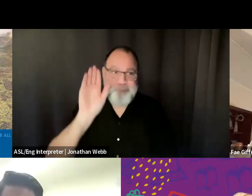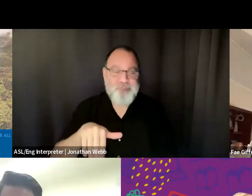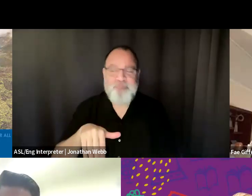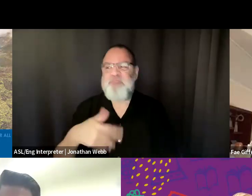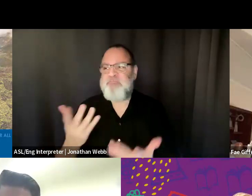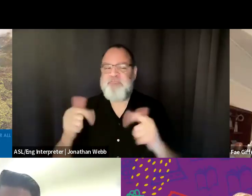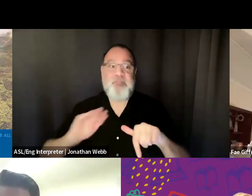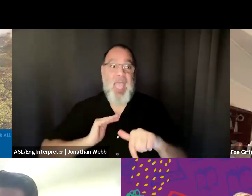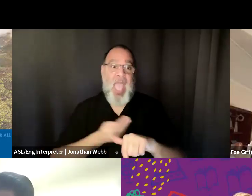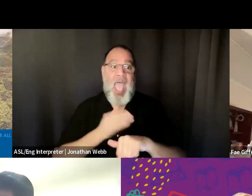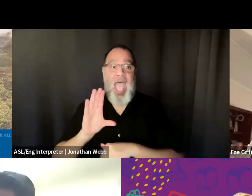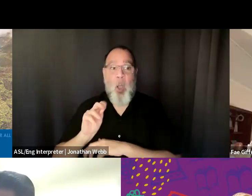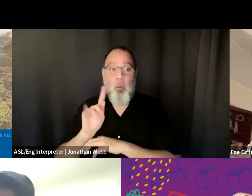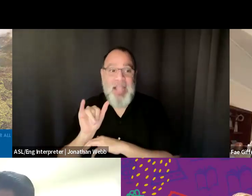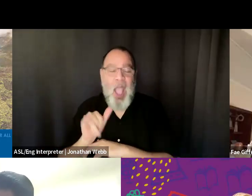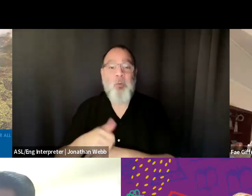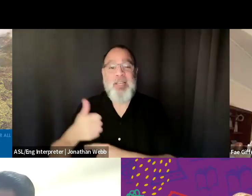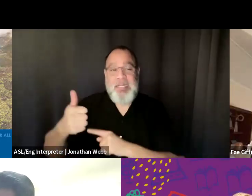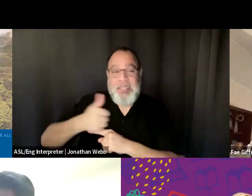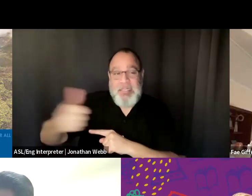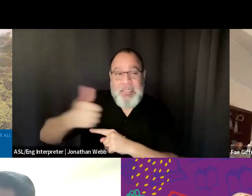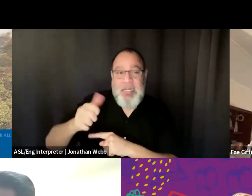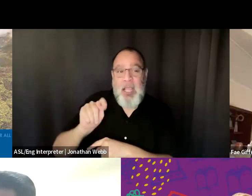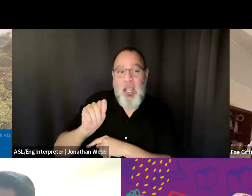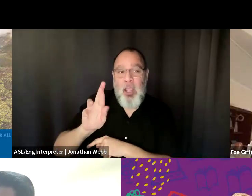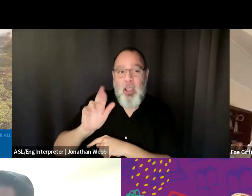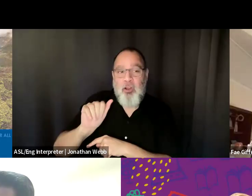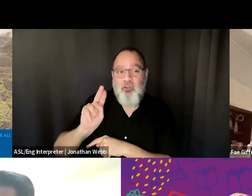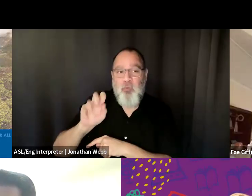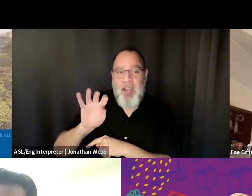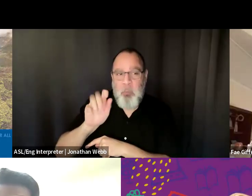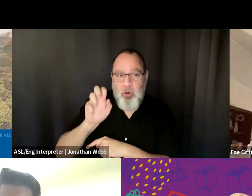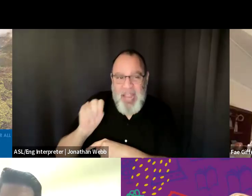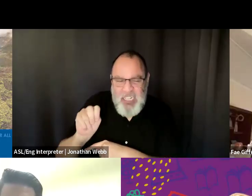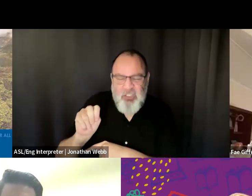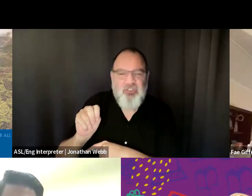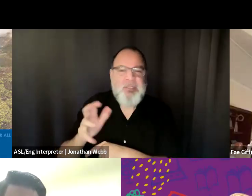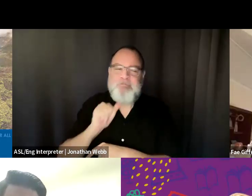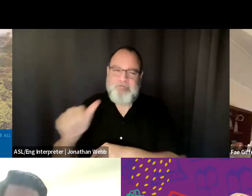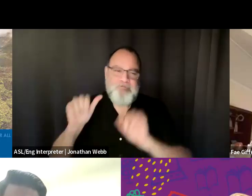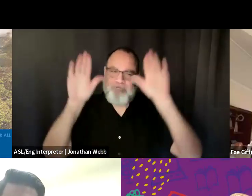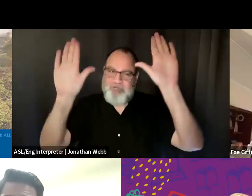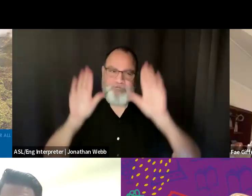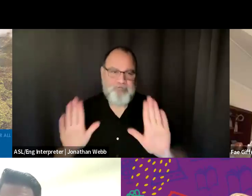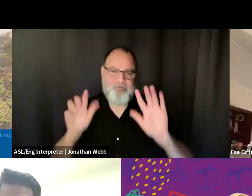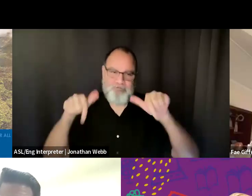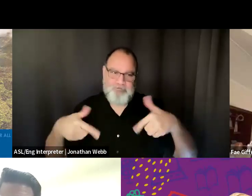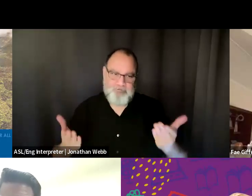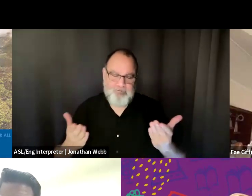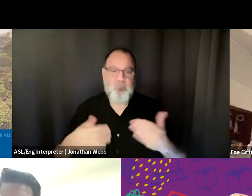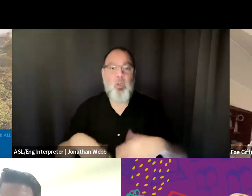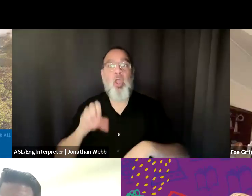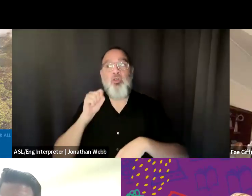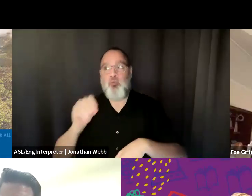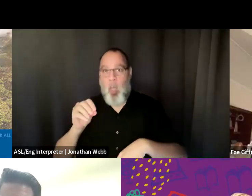county, transportation, we don't have a very robust public transportation system here. So transportation to a physical